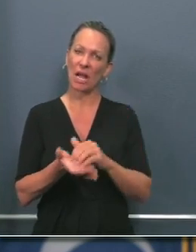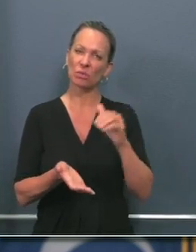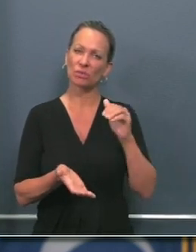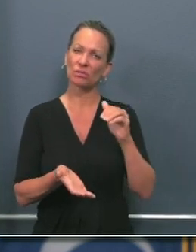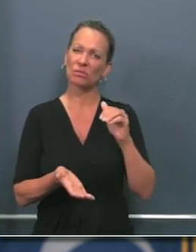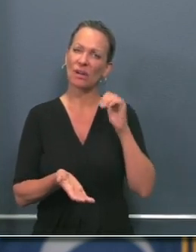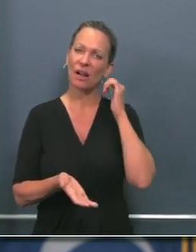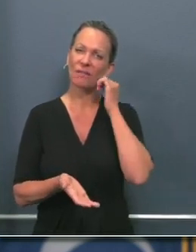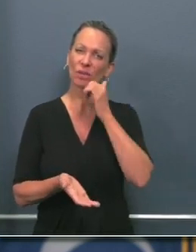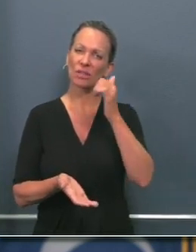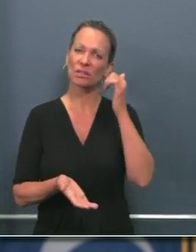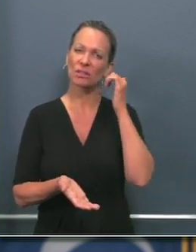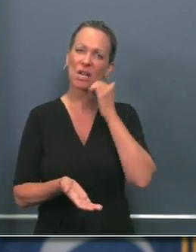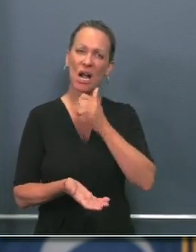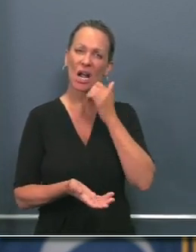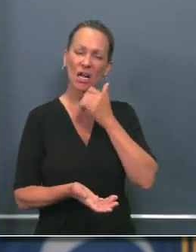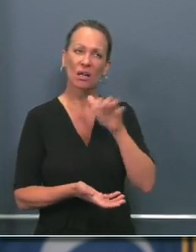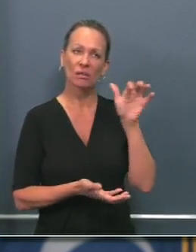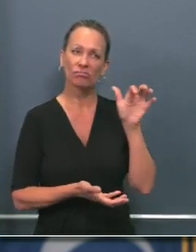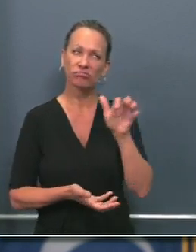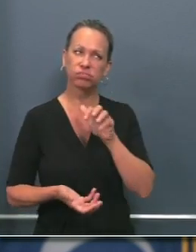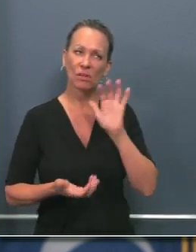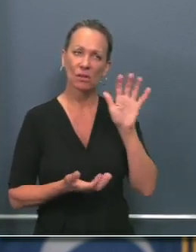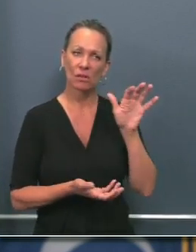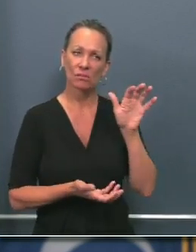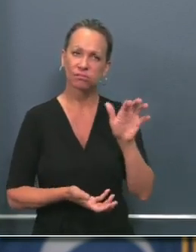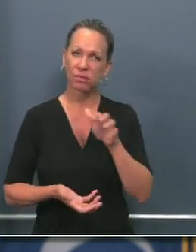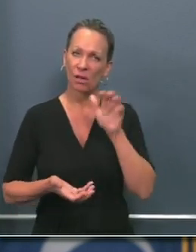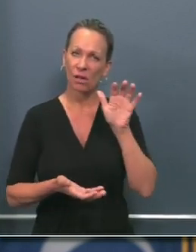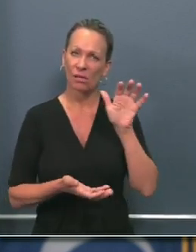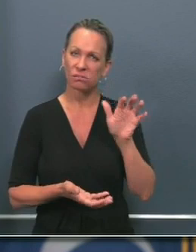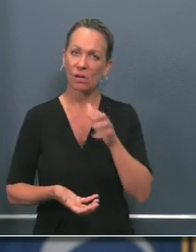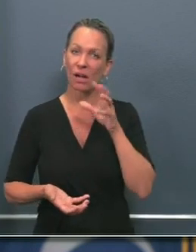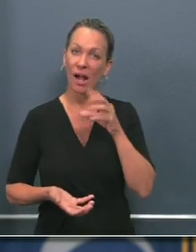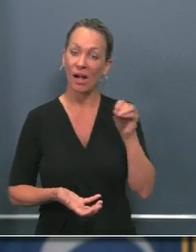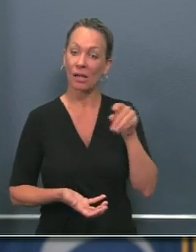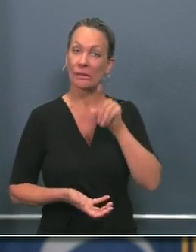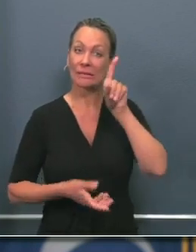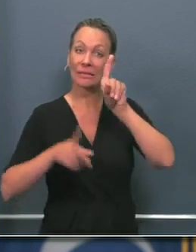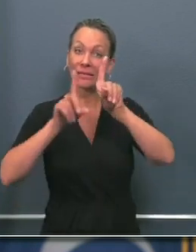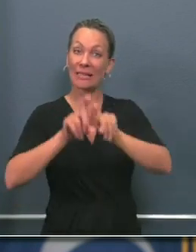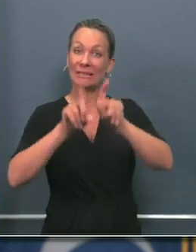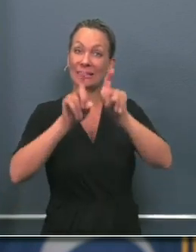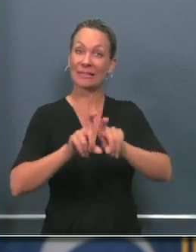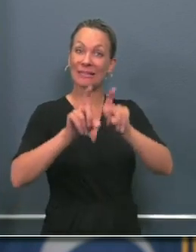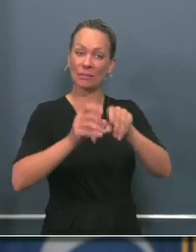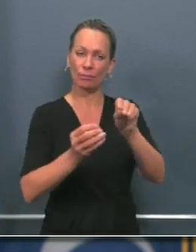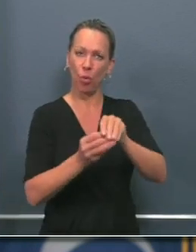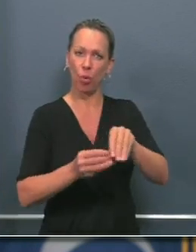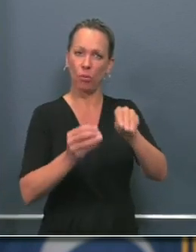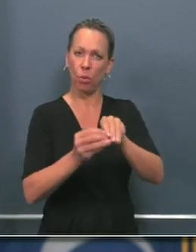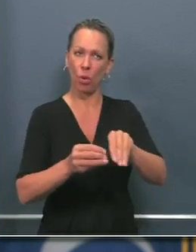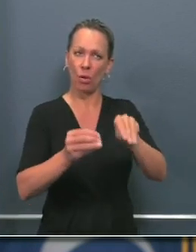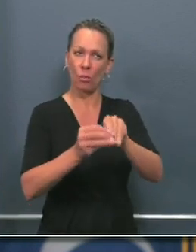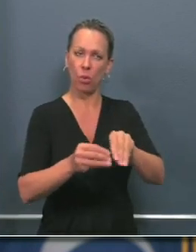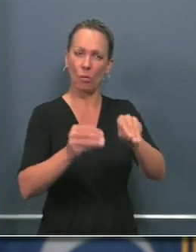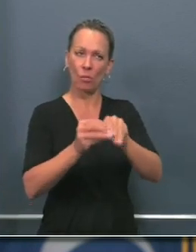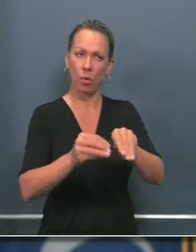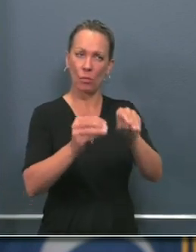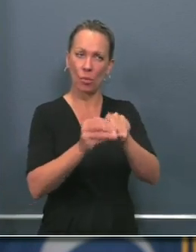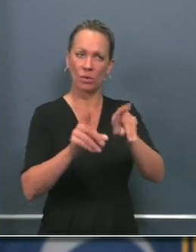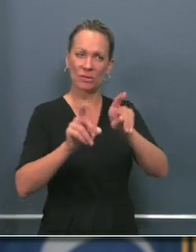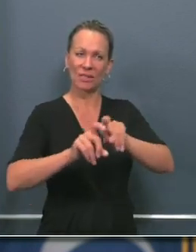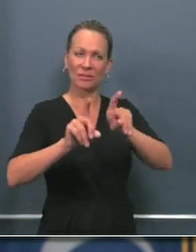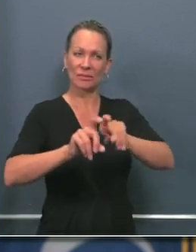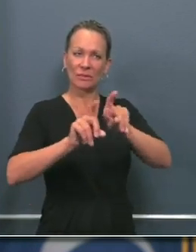with the testing that we have the supplies, the reagents, the swabs, the viral media for transporting these tests. Again,